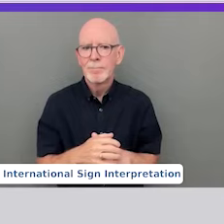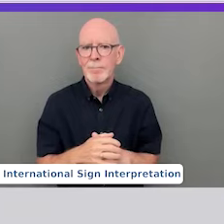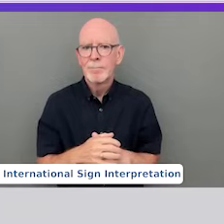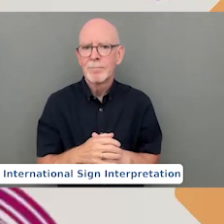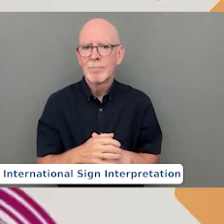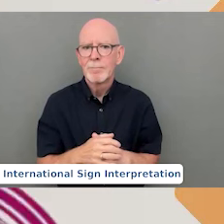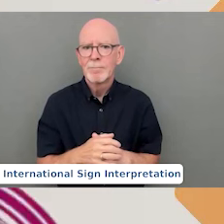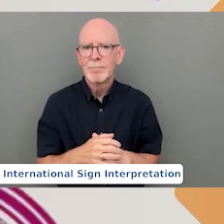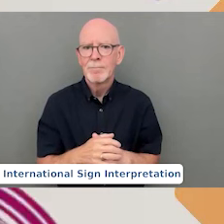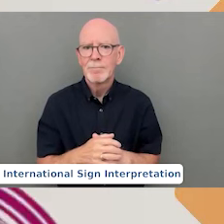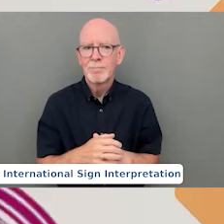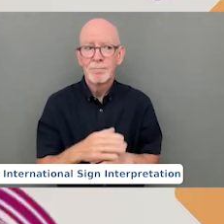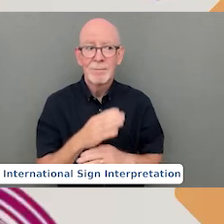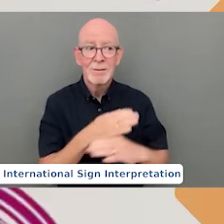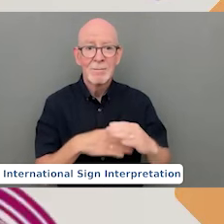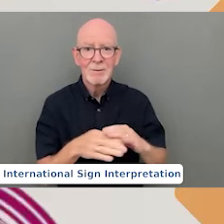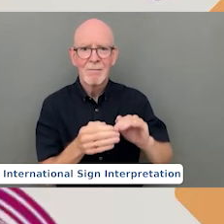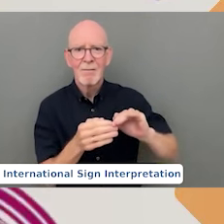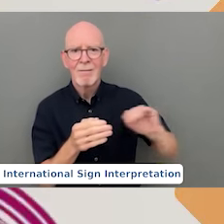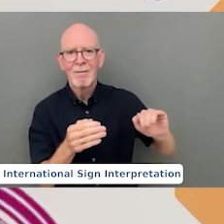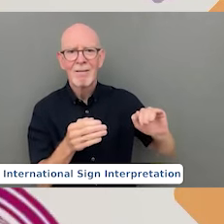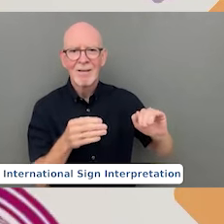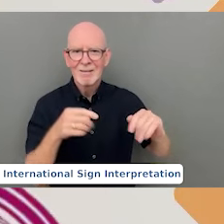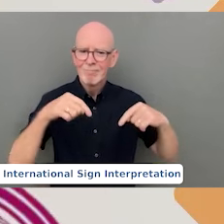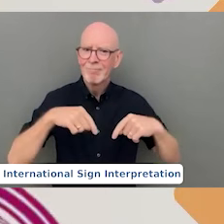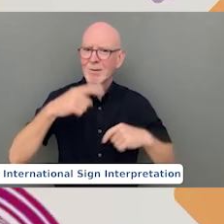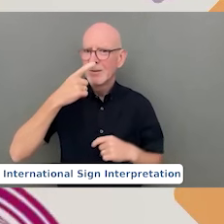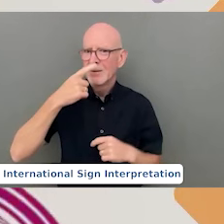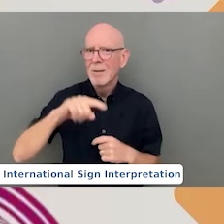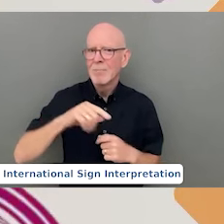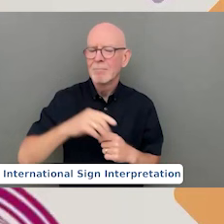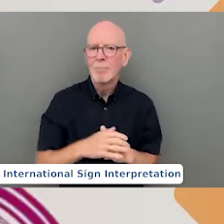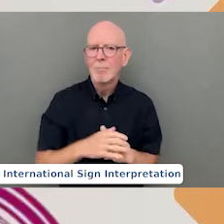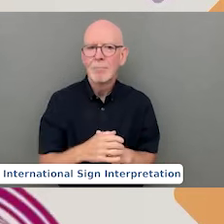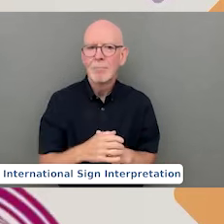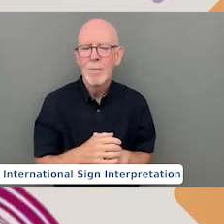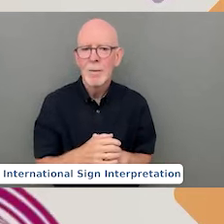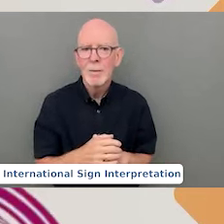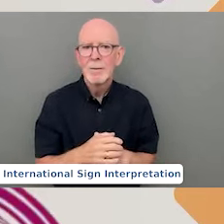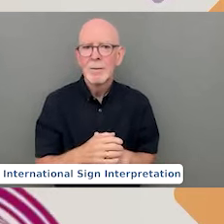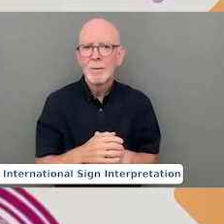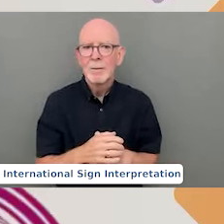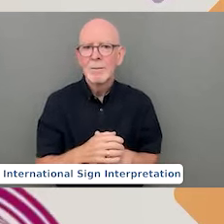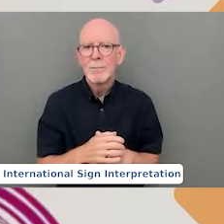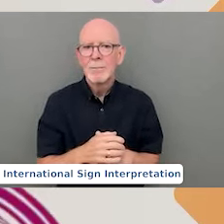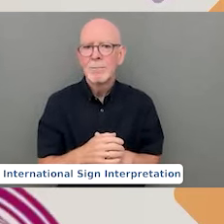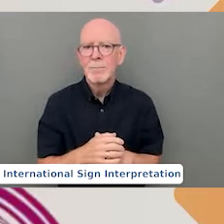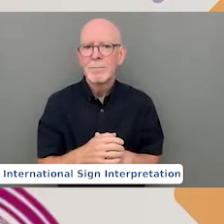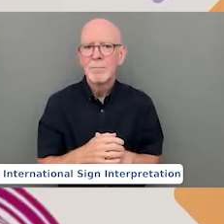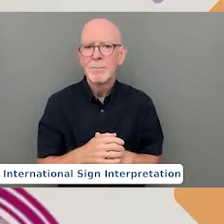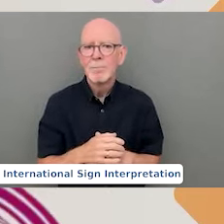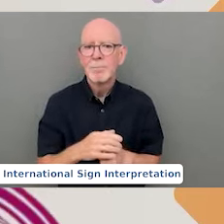DEP, Department of Empowerment of Persons with Disabilities, well, and also with the overlook and